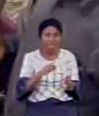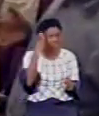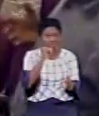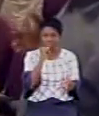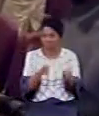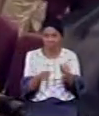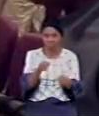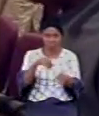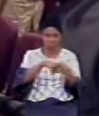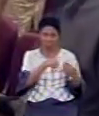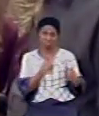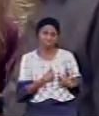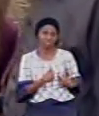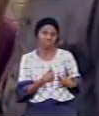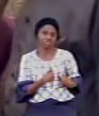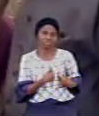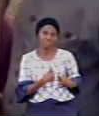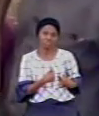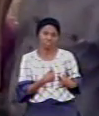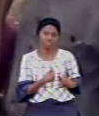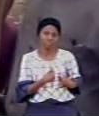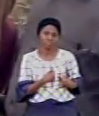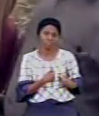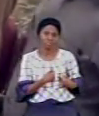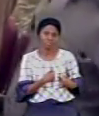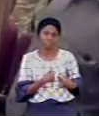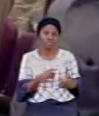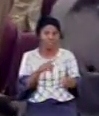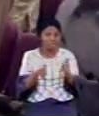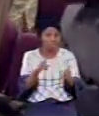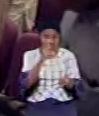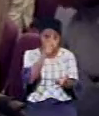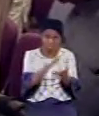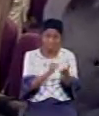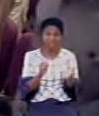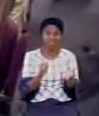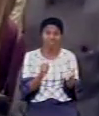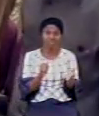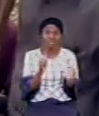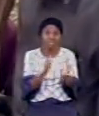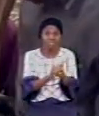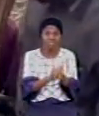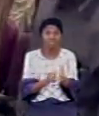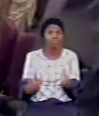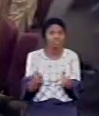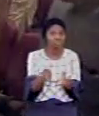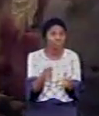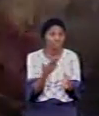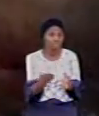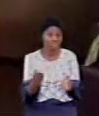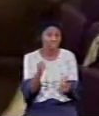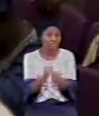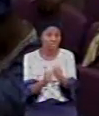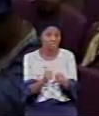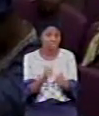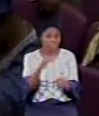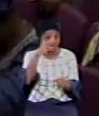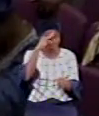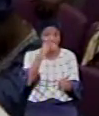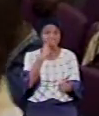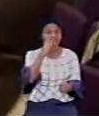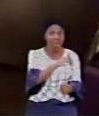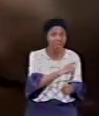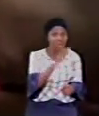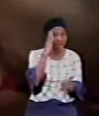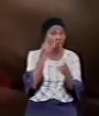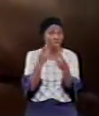doubt in his heart, but will believe that those things which he has said shall come